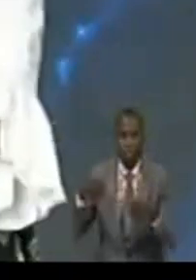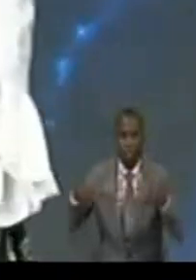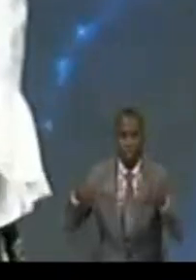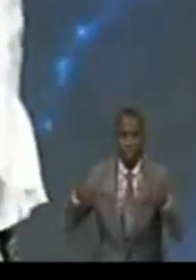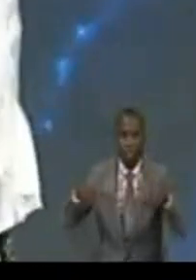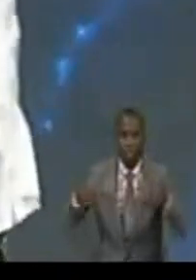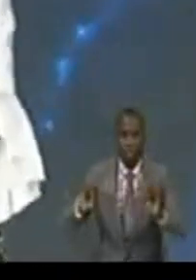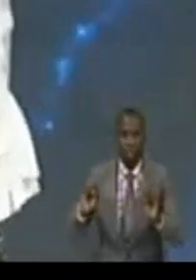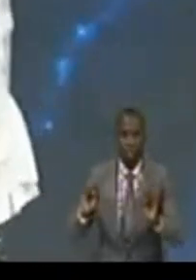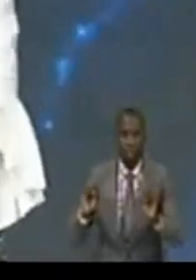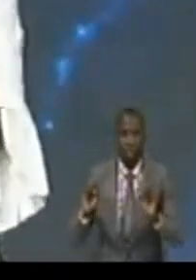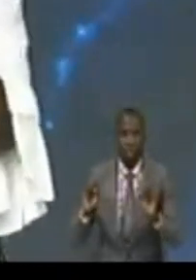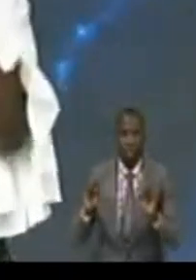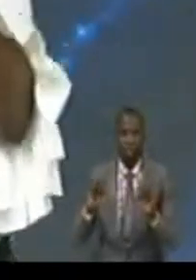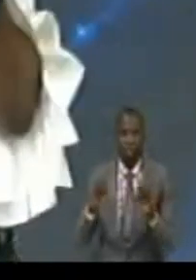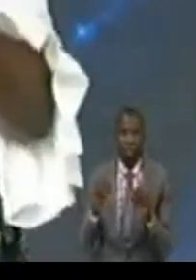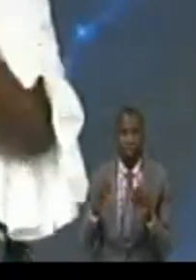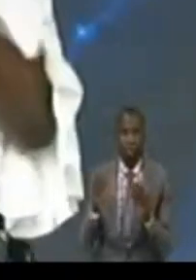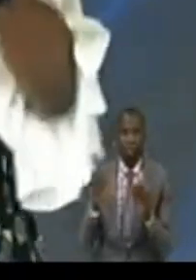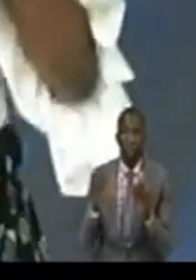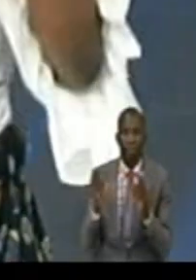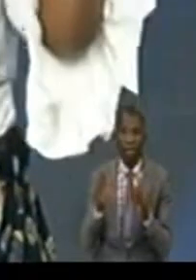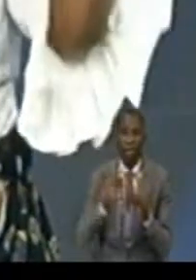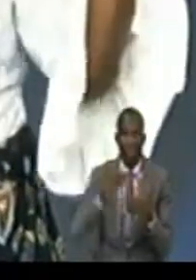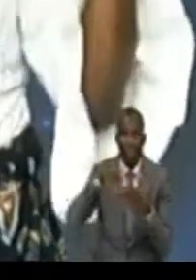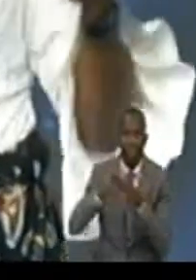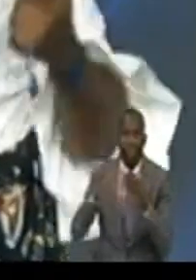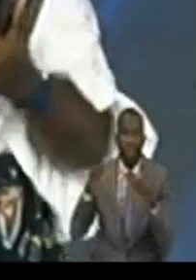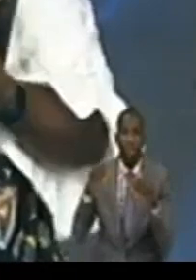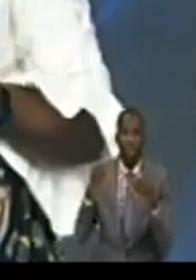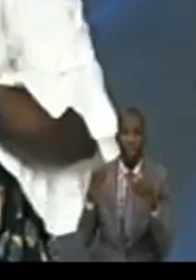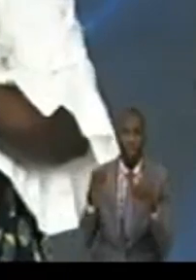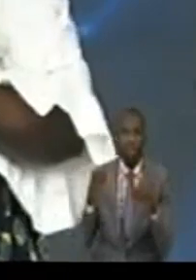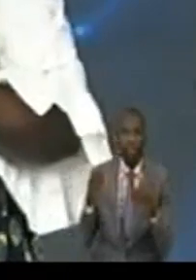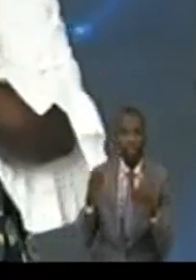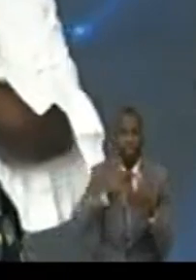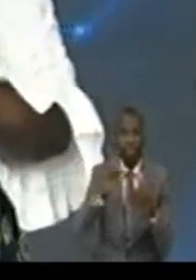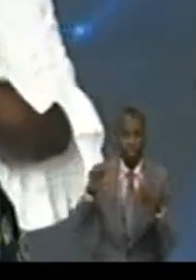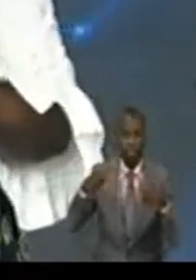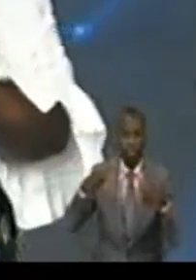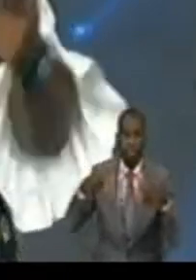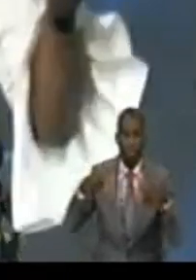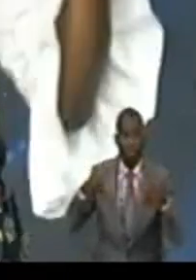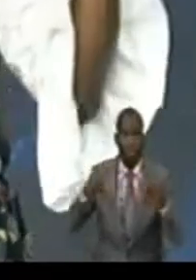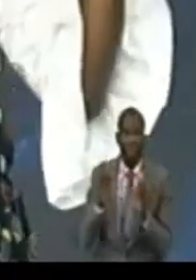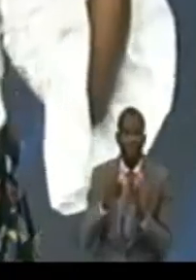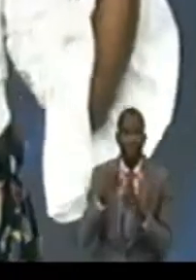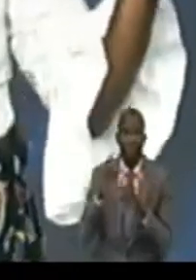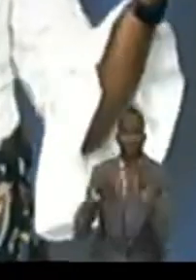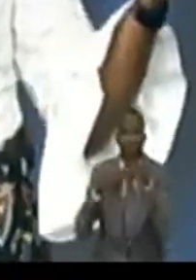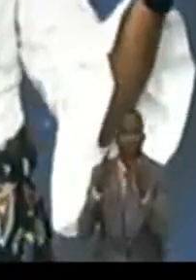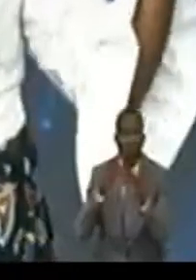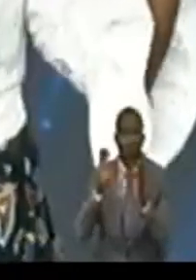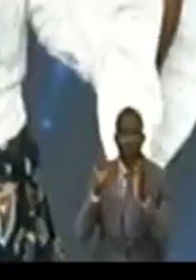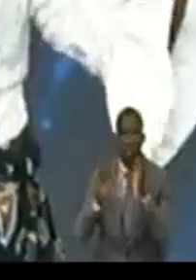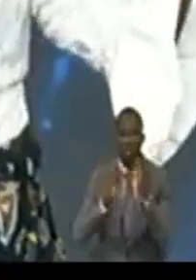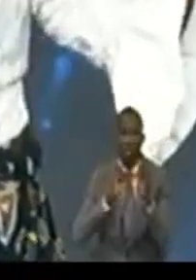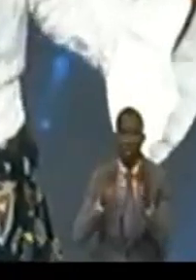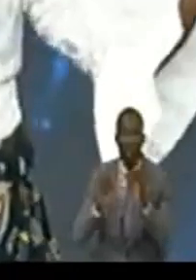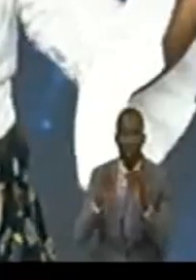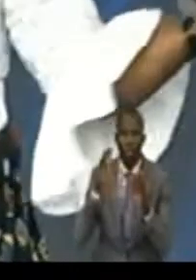into the to the express, so to get vehicle to go to where I was to go to. The Okada